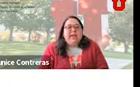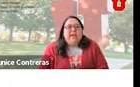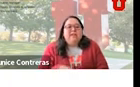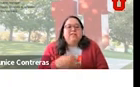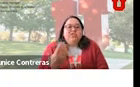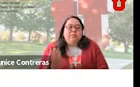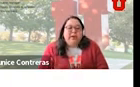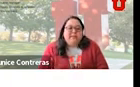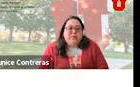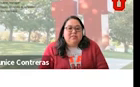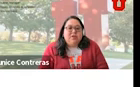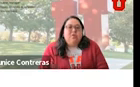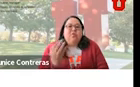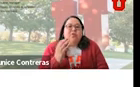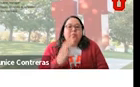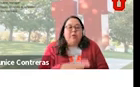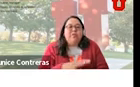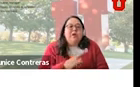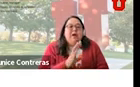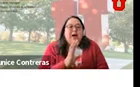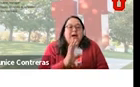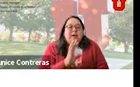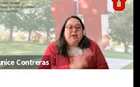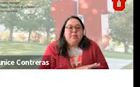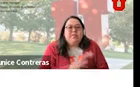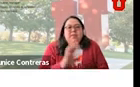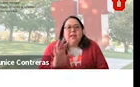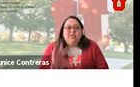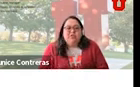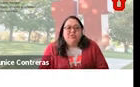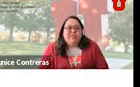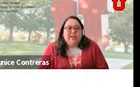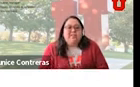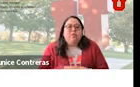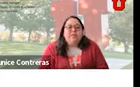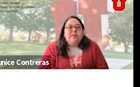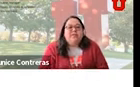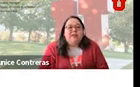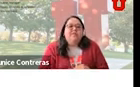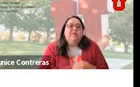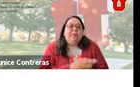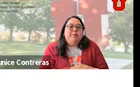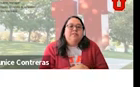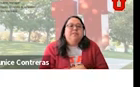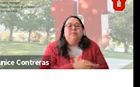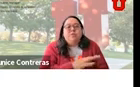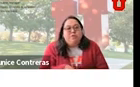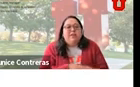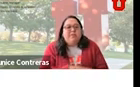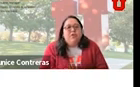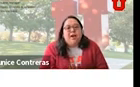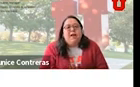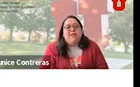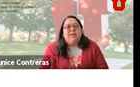read, and consider breaks also for both in-person and virtual events with enough time for people to